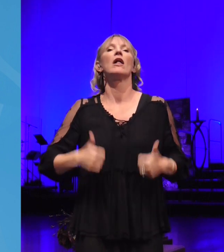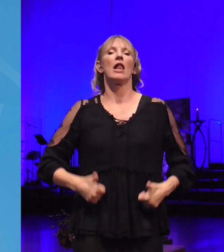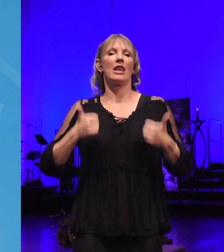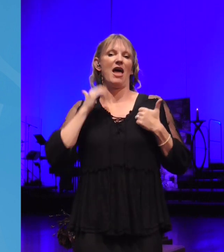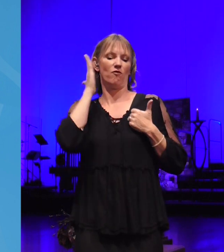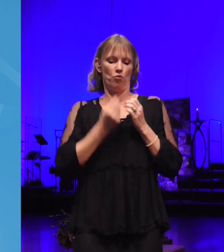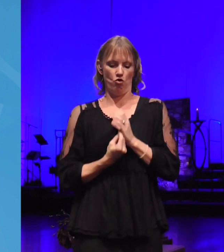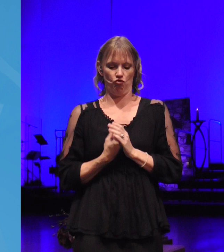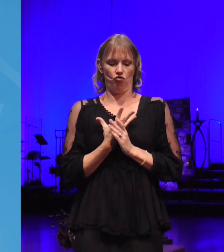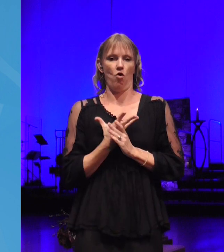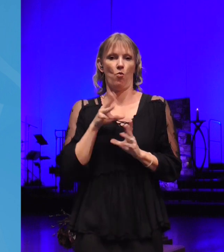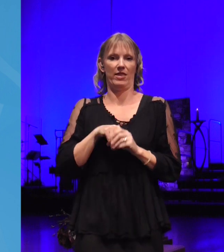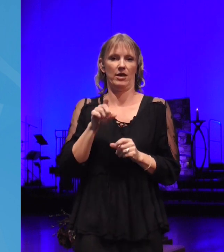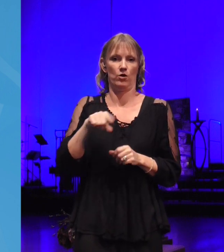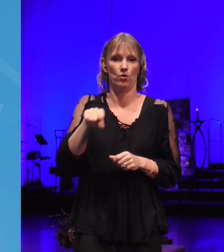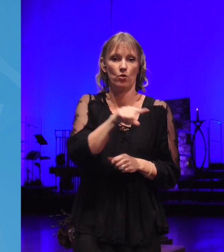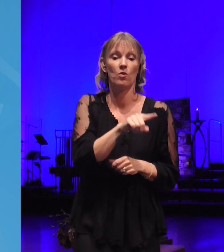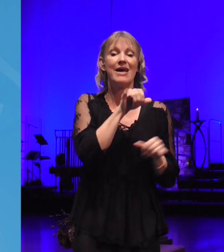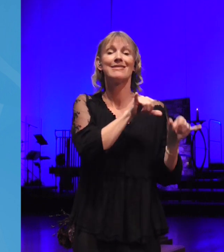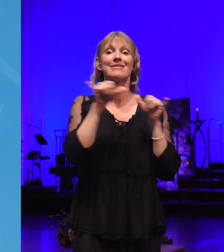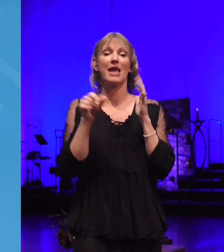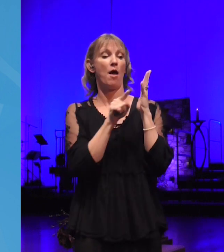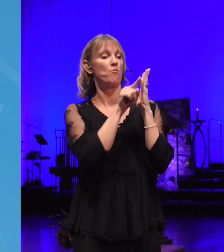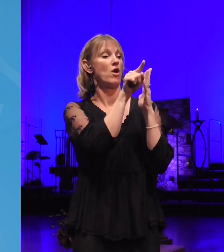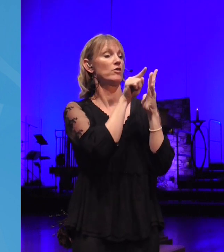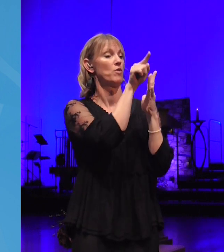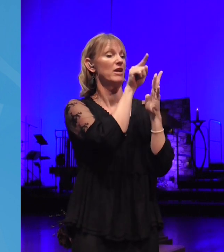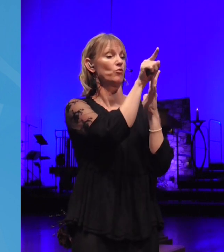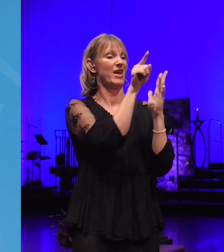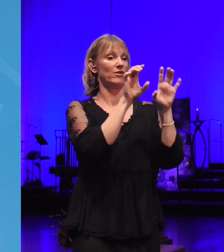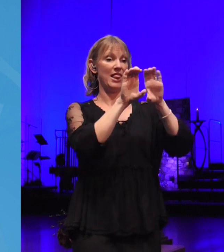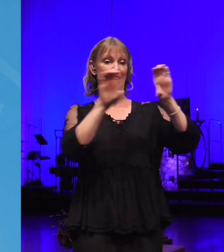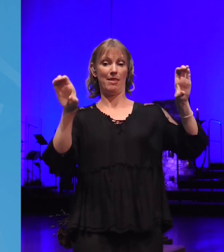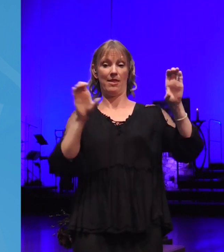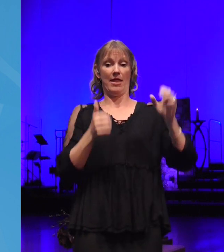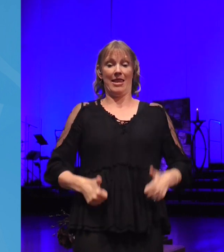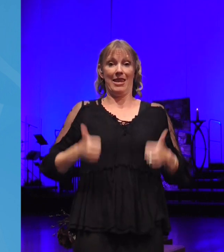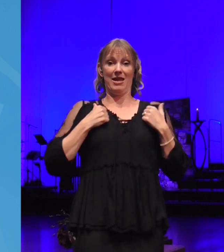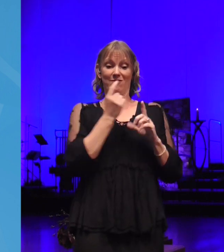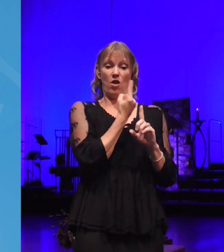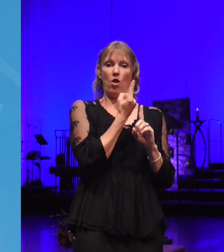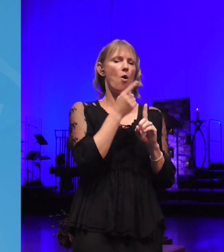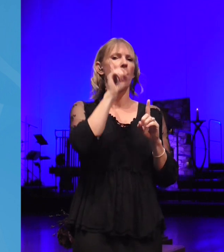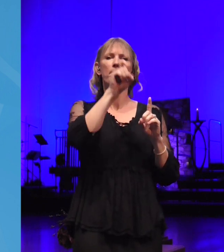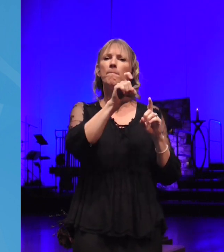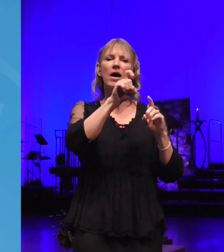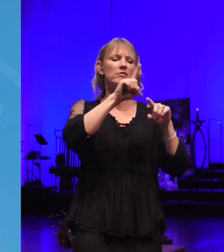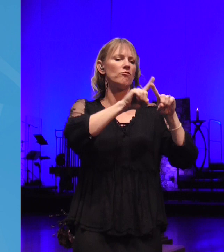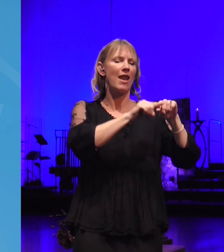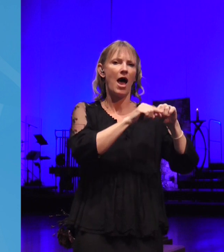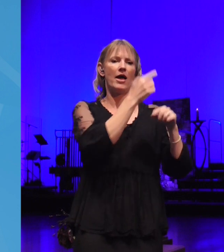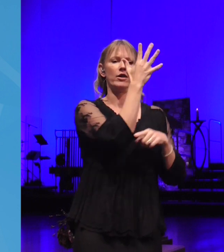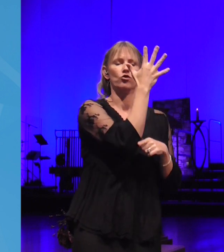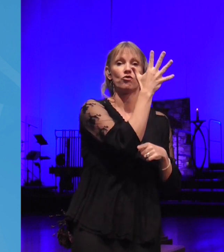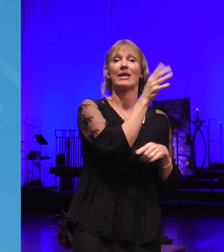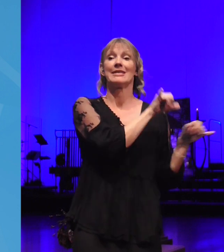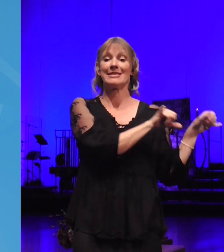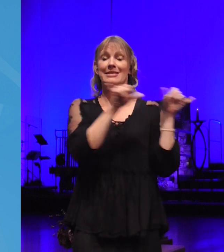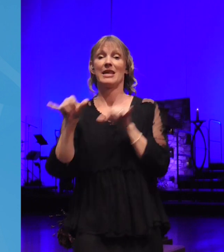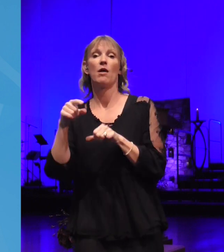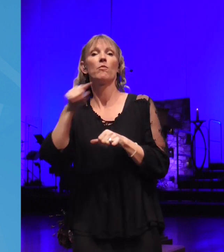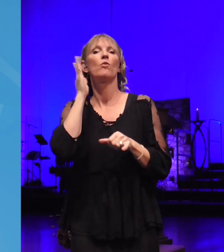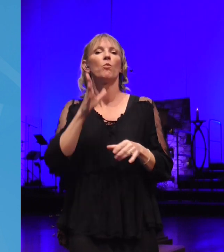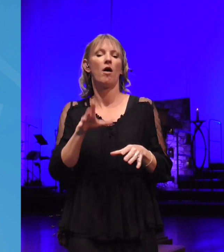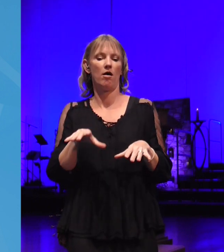within you. And just as the branch does not live of itself, but takes life from the tree, likewise you will take life from